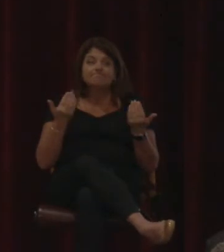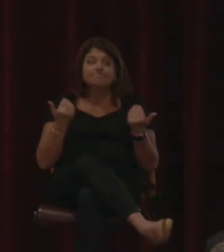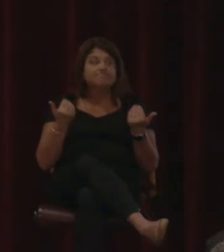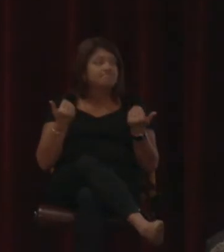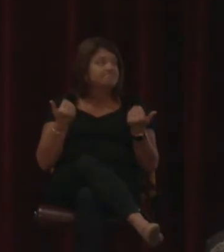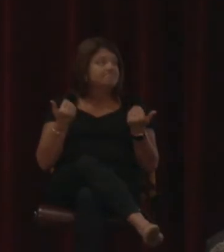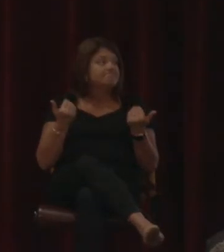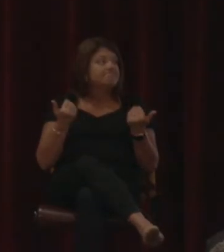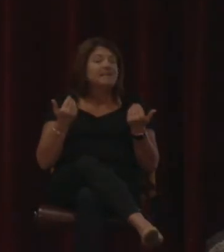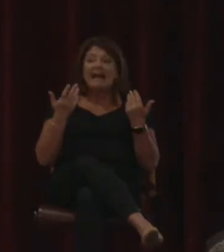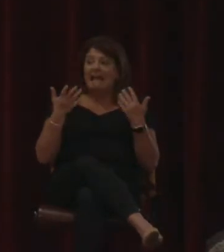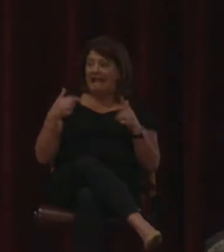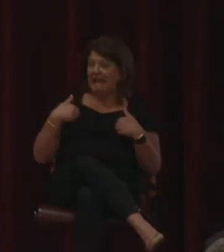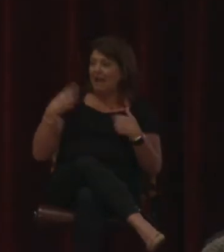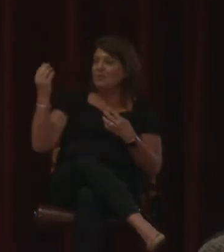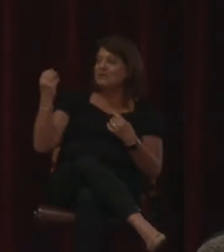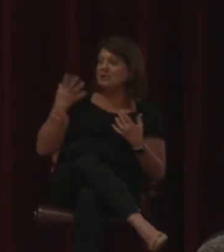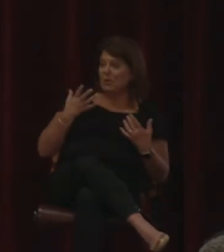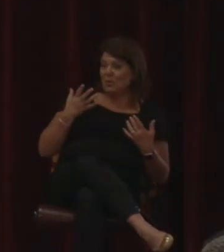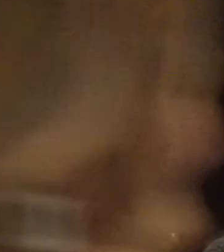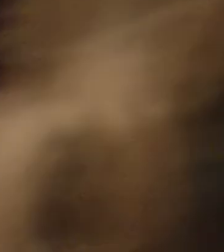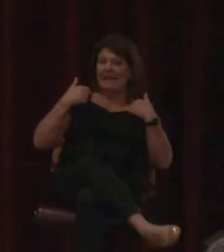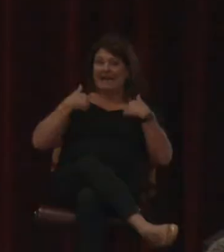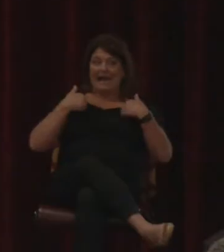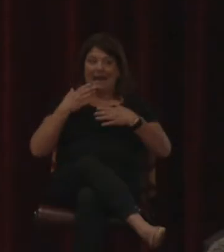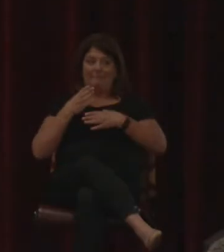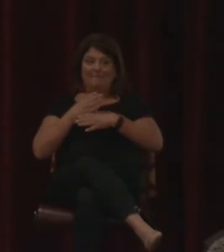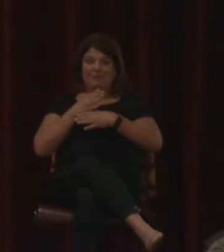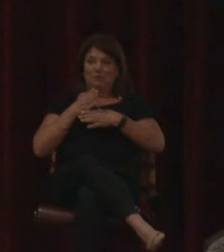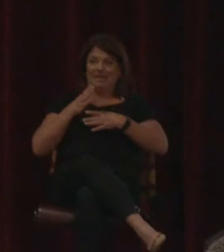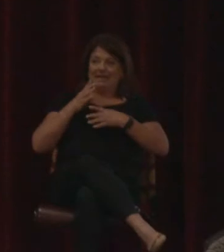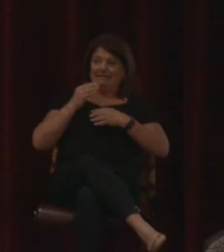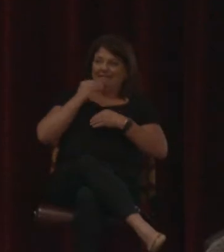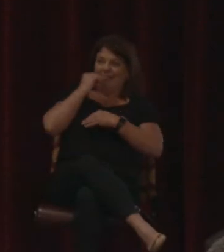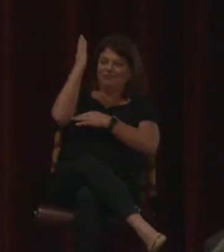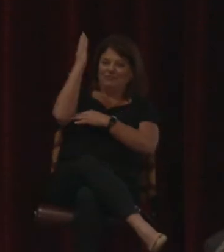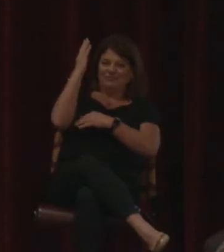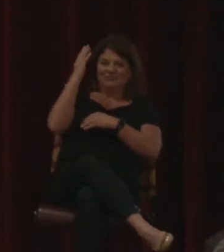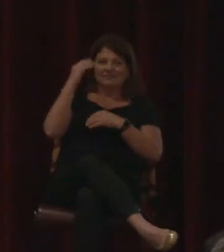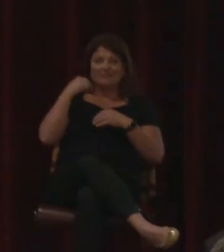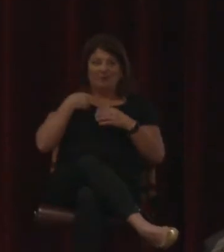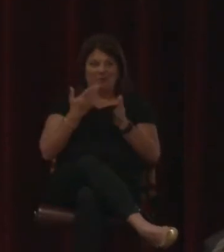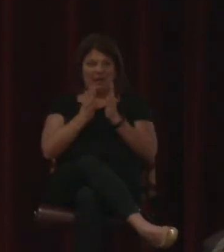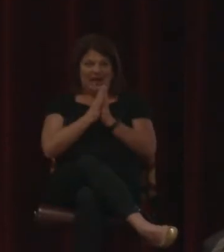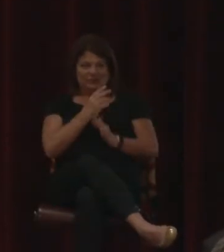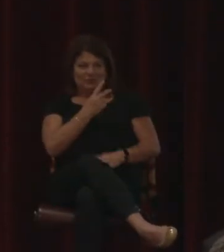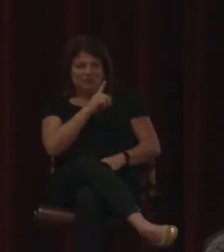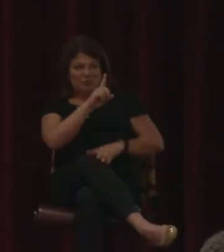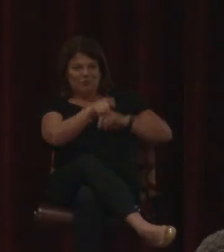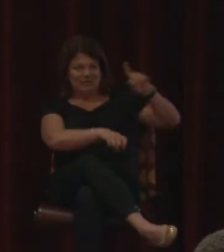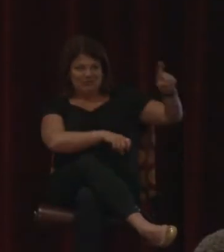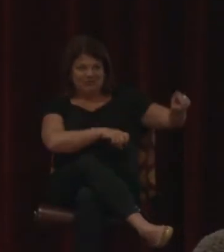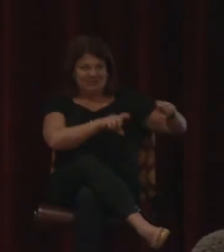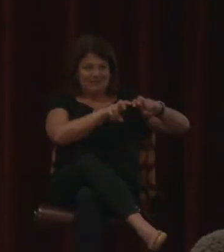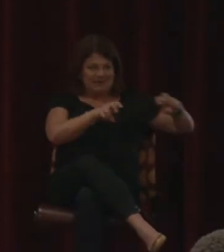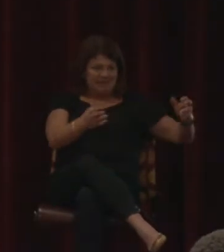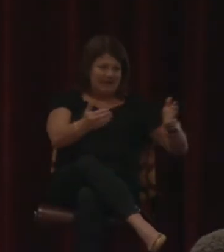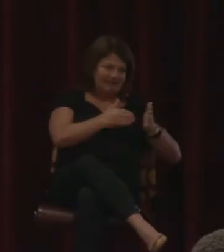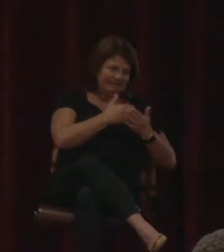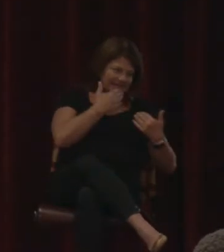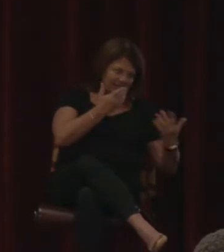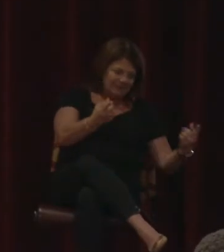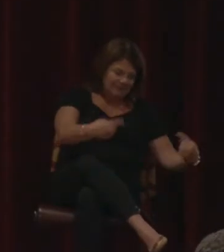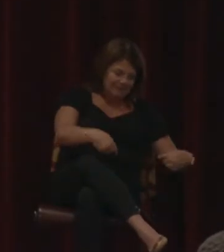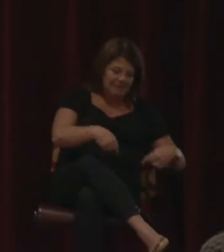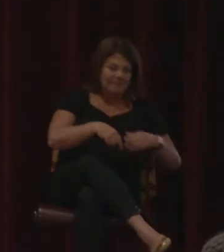I was told that I'm between lunch, so I'm going to do 2 questions to our panel. Again, thank you so much for coming. One